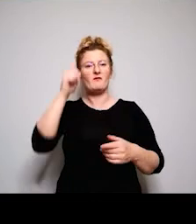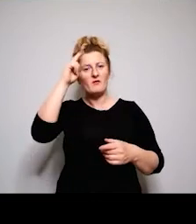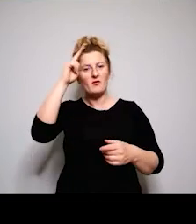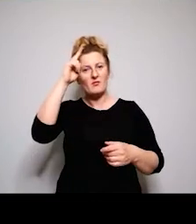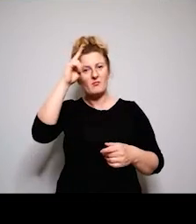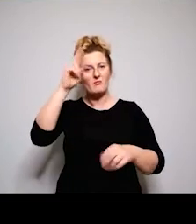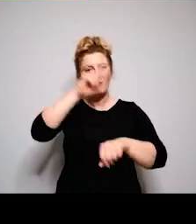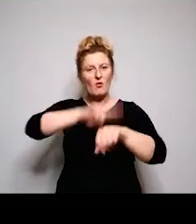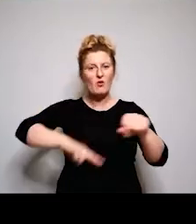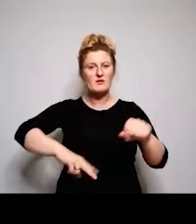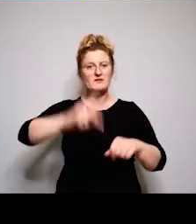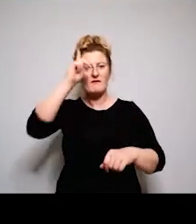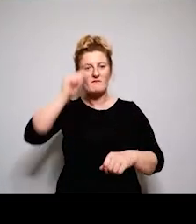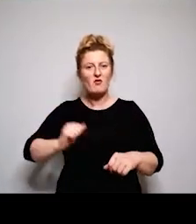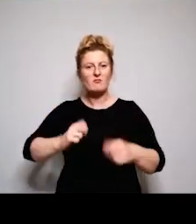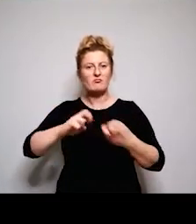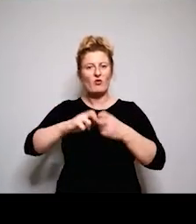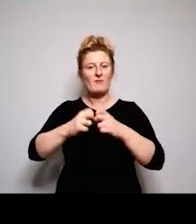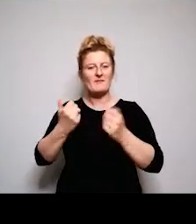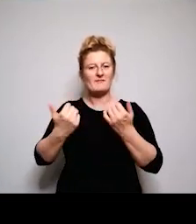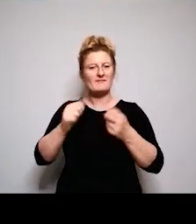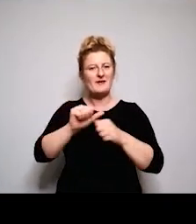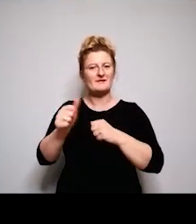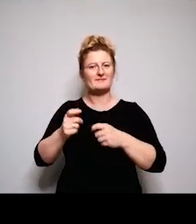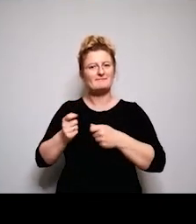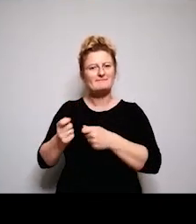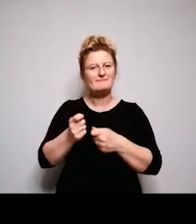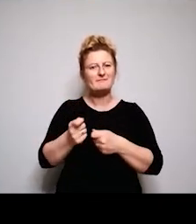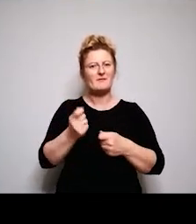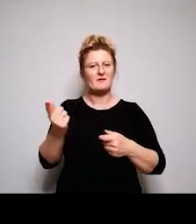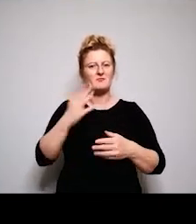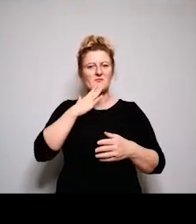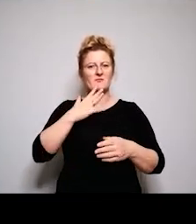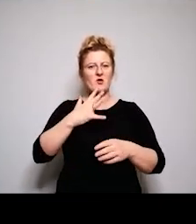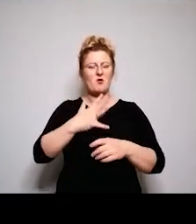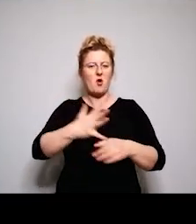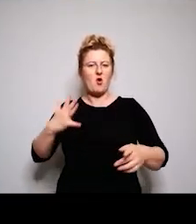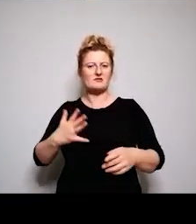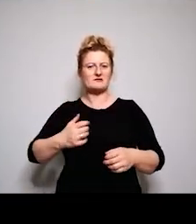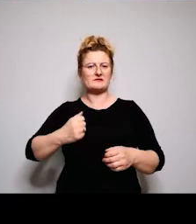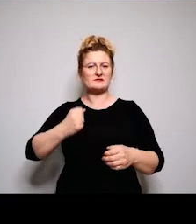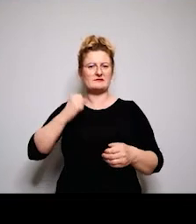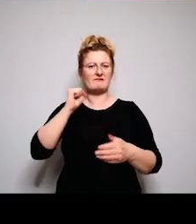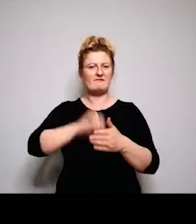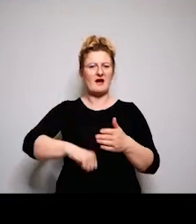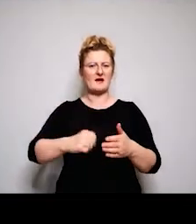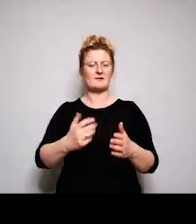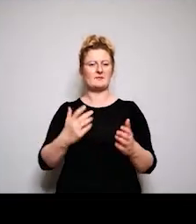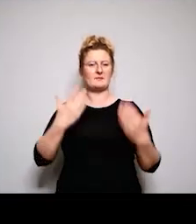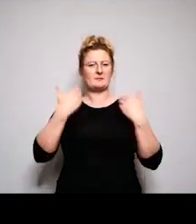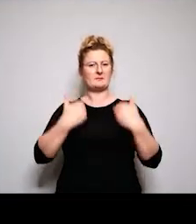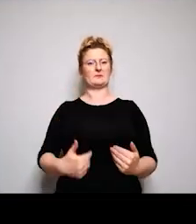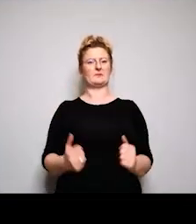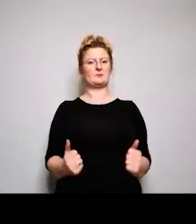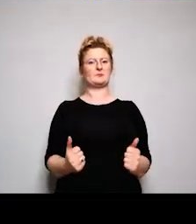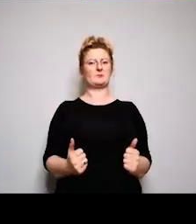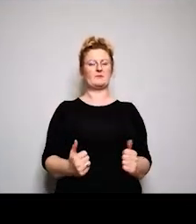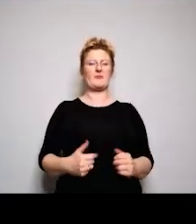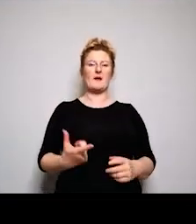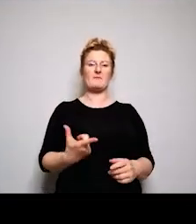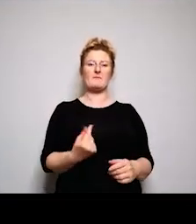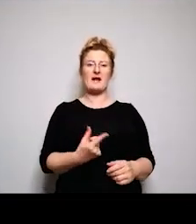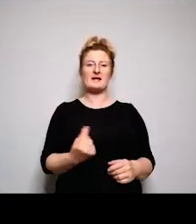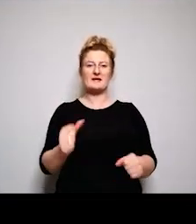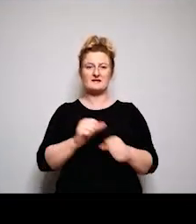you did it? Well, I'm telling you, partnerships is very important. So well,